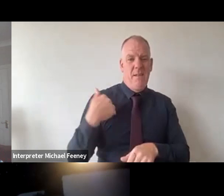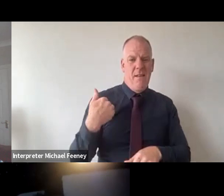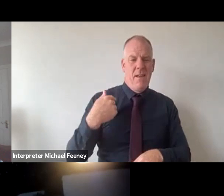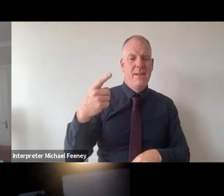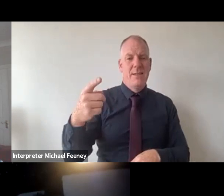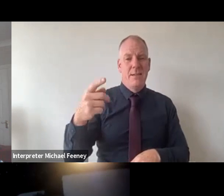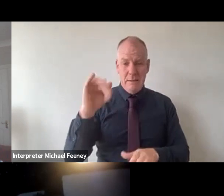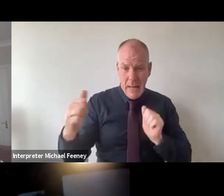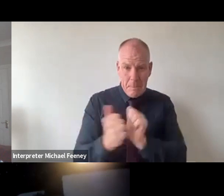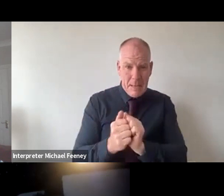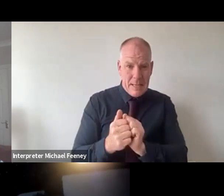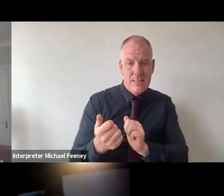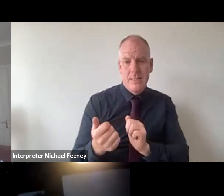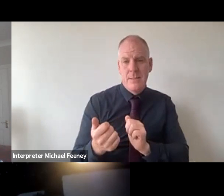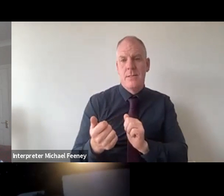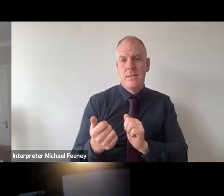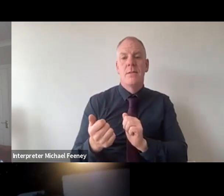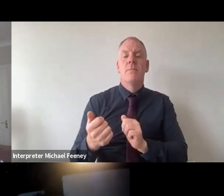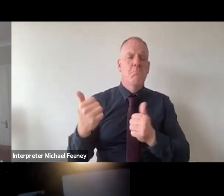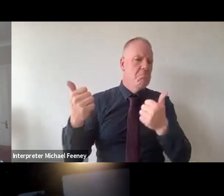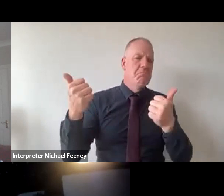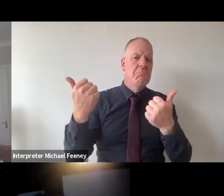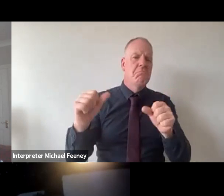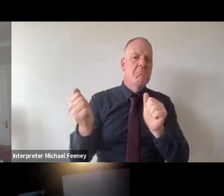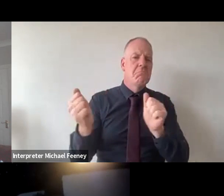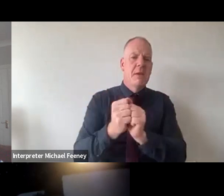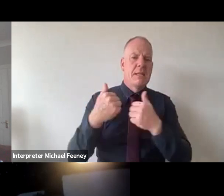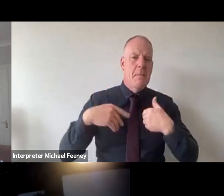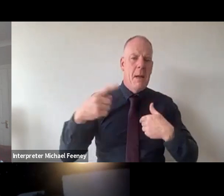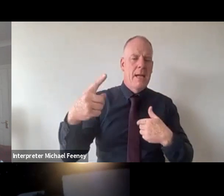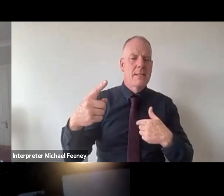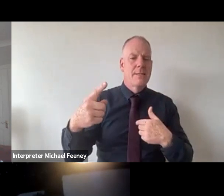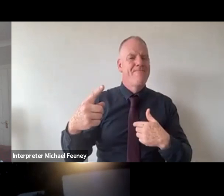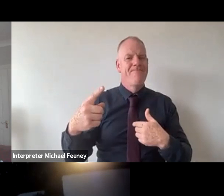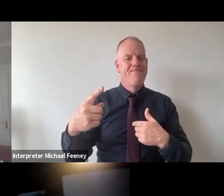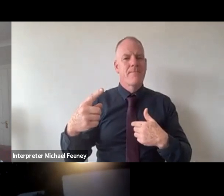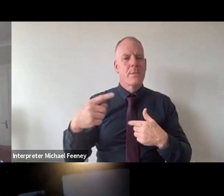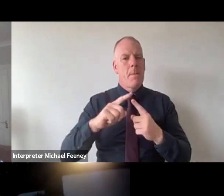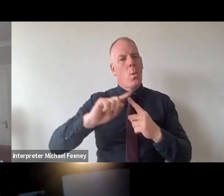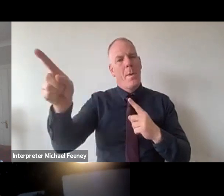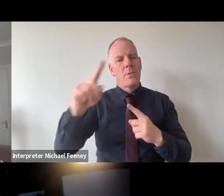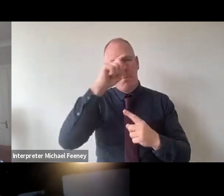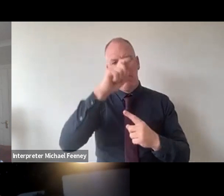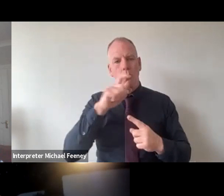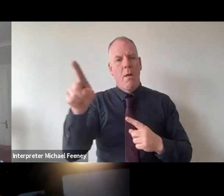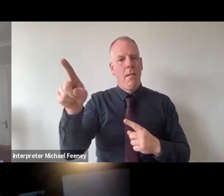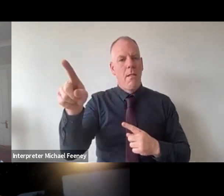look, can I meet up with you? I says, yeah, no bother. So I met up with him, and then he was saying to me, I'm going back to Portugal. But here, look,